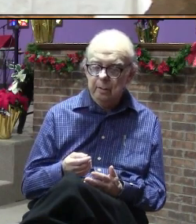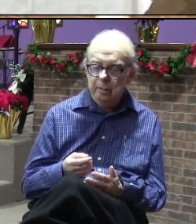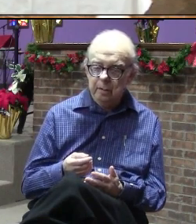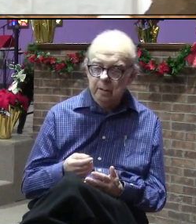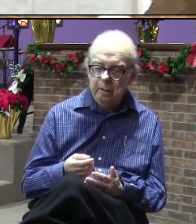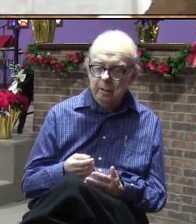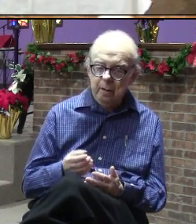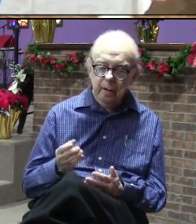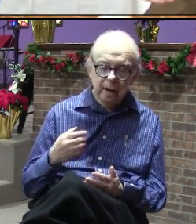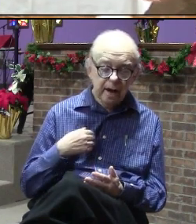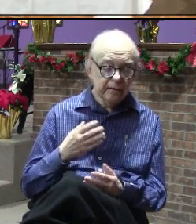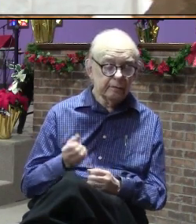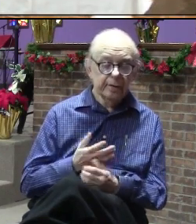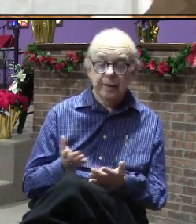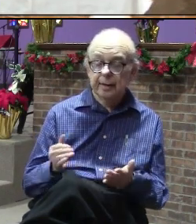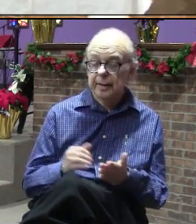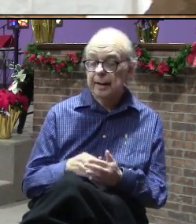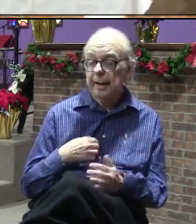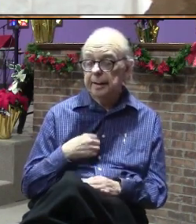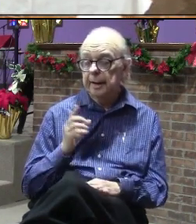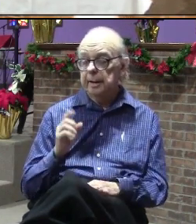I got everything I need.